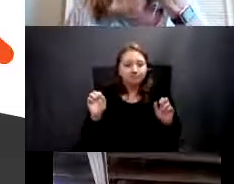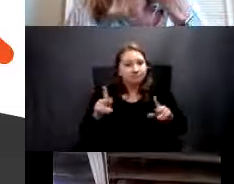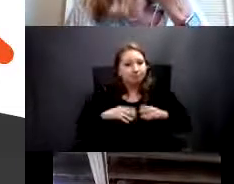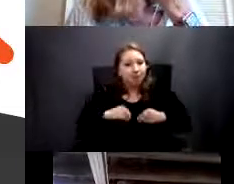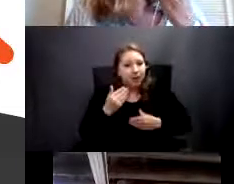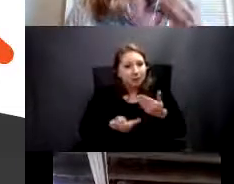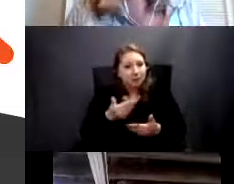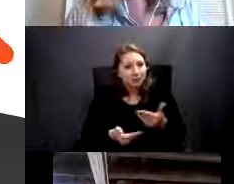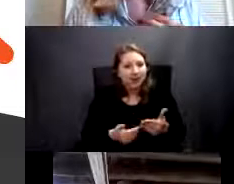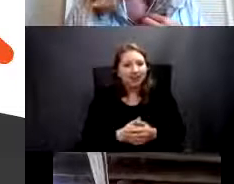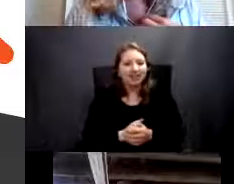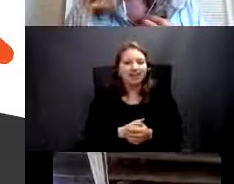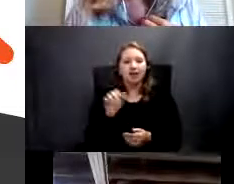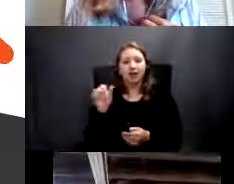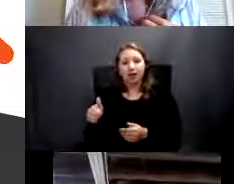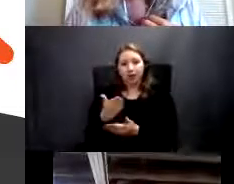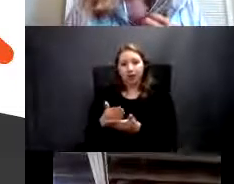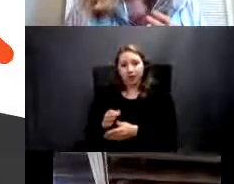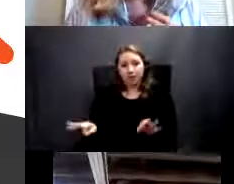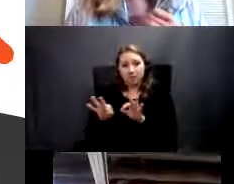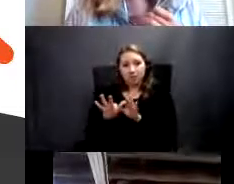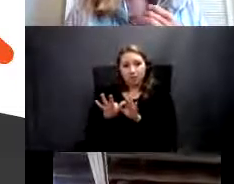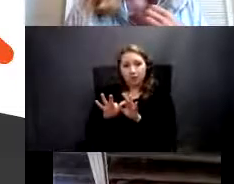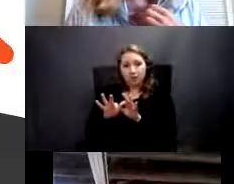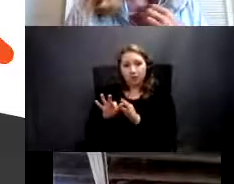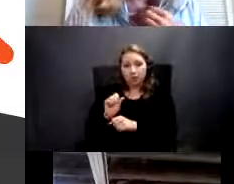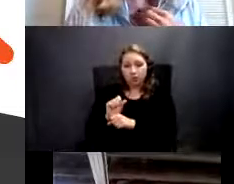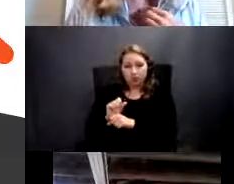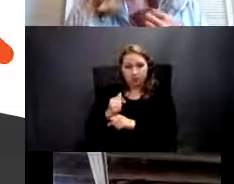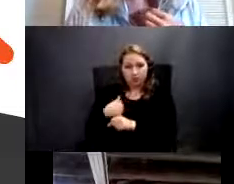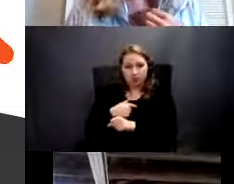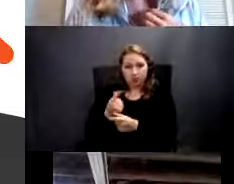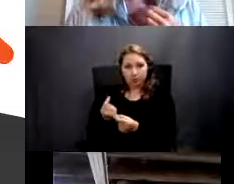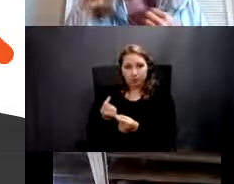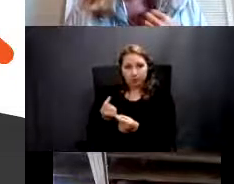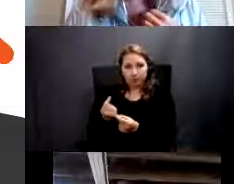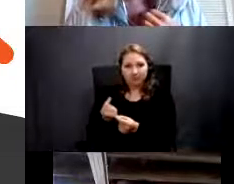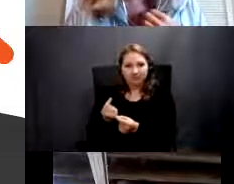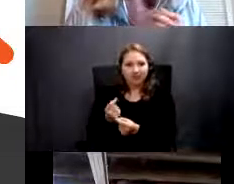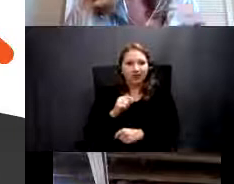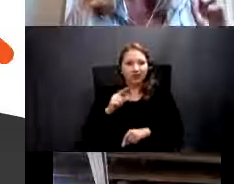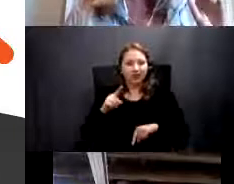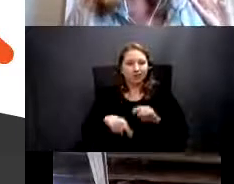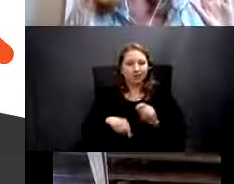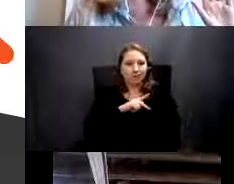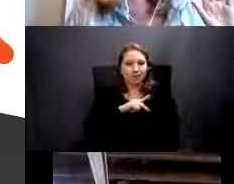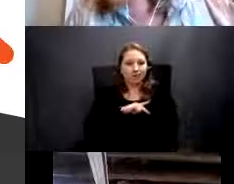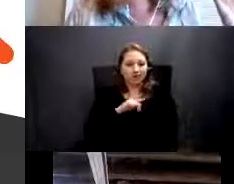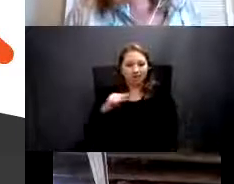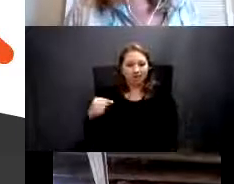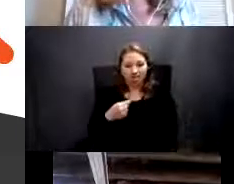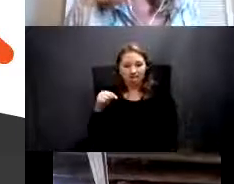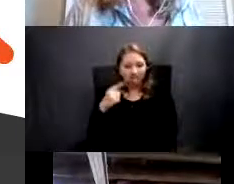piece that's really important to the work that I do is not taking things personal.